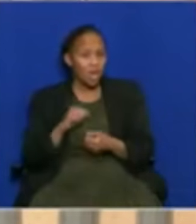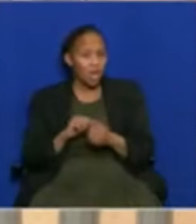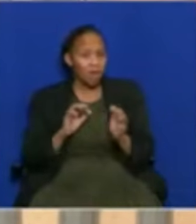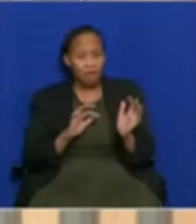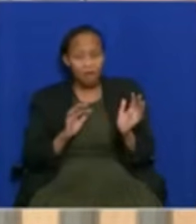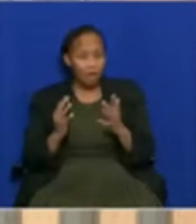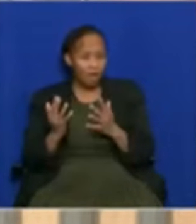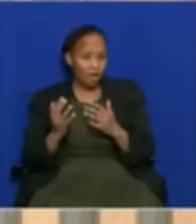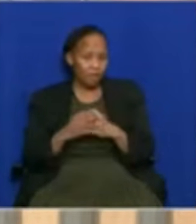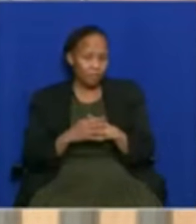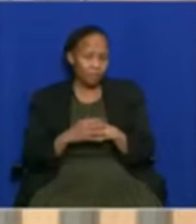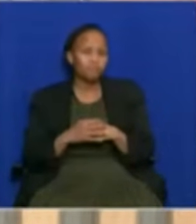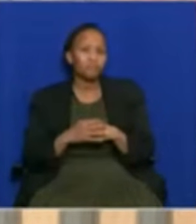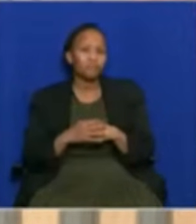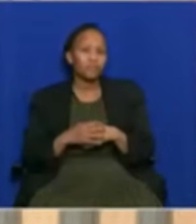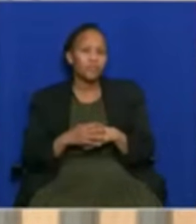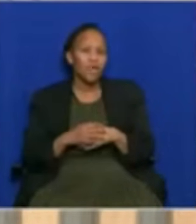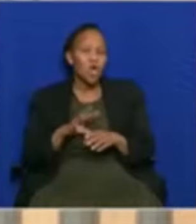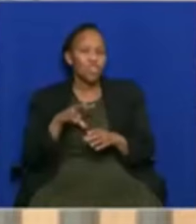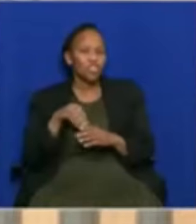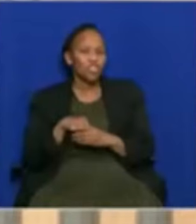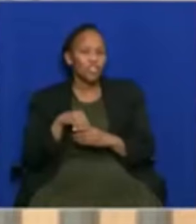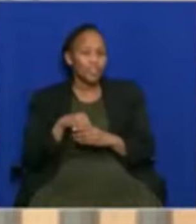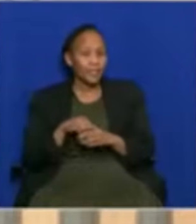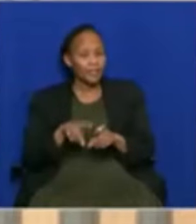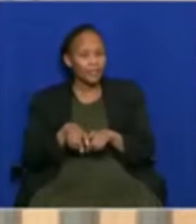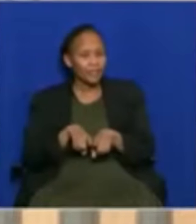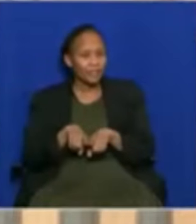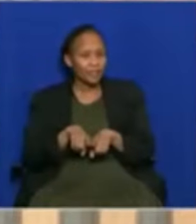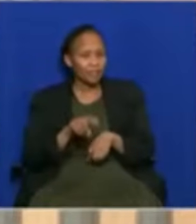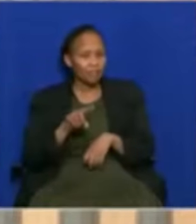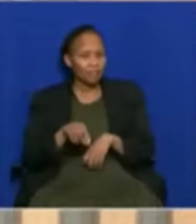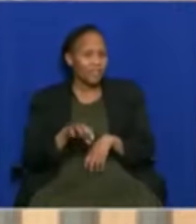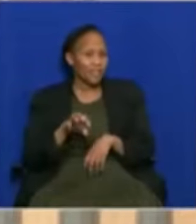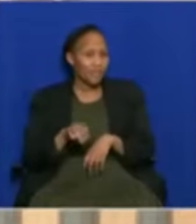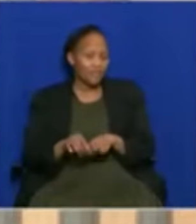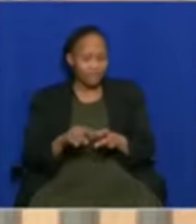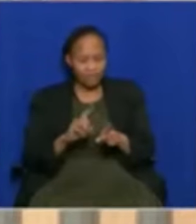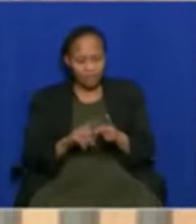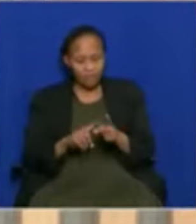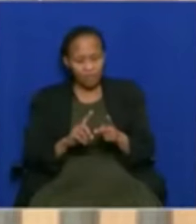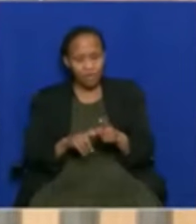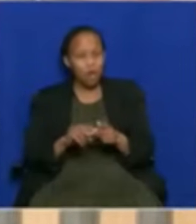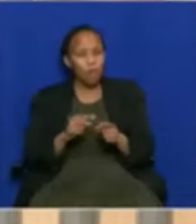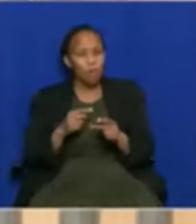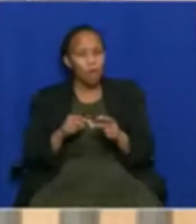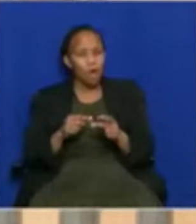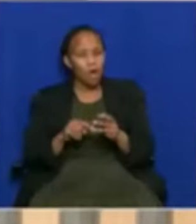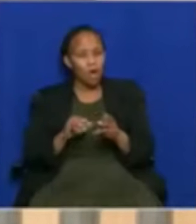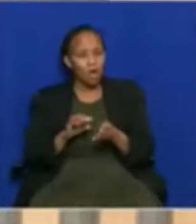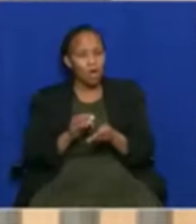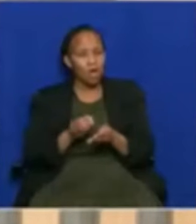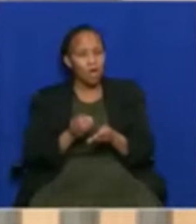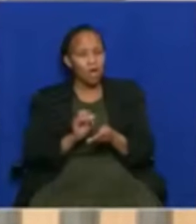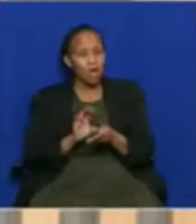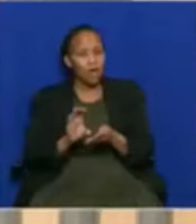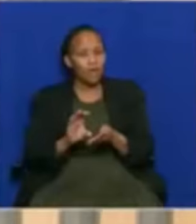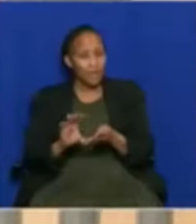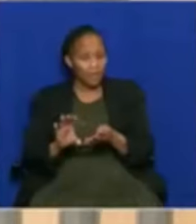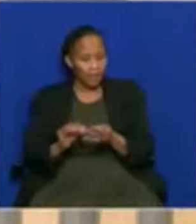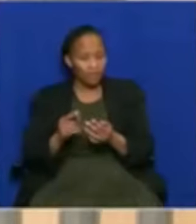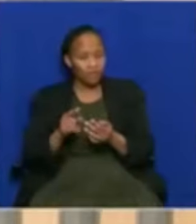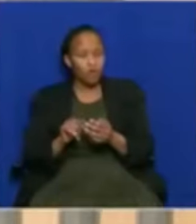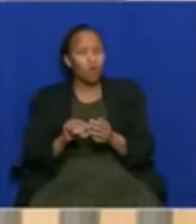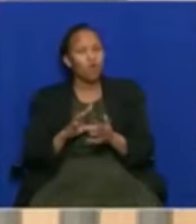the content of the test and the marking allocated for the response to the questions posed in this highly